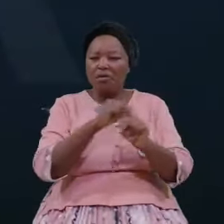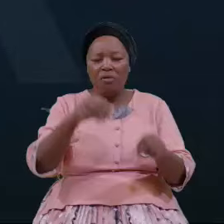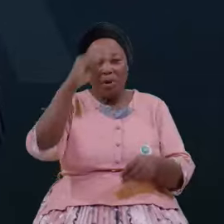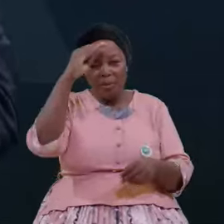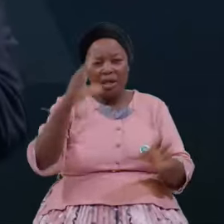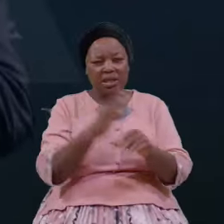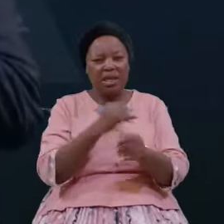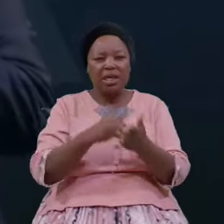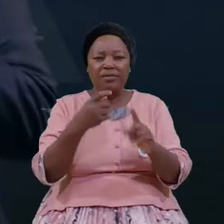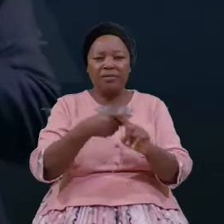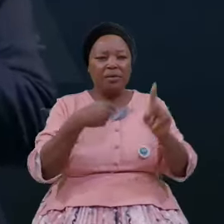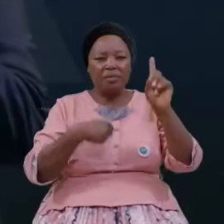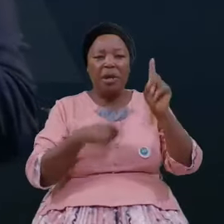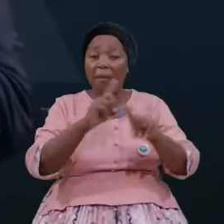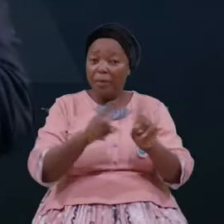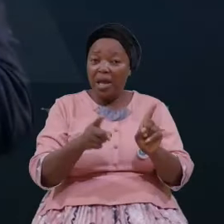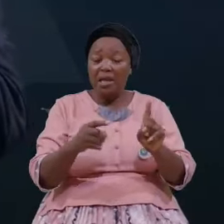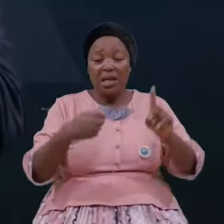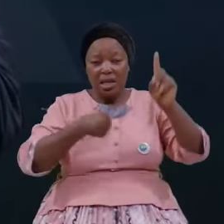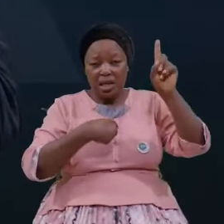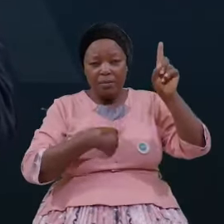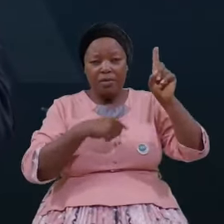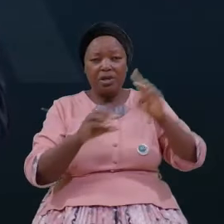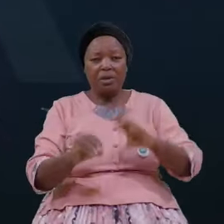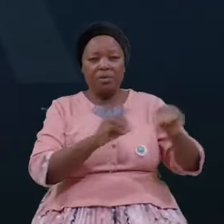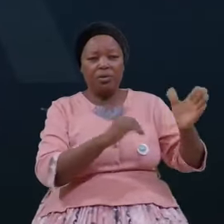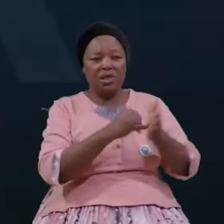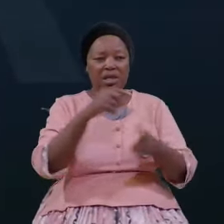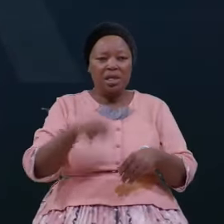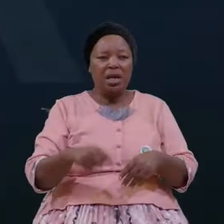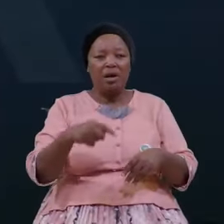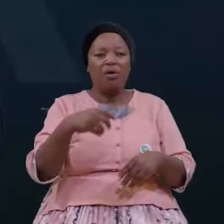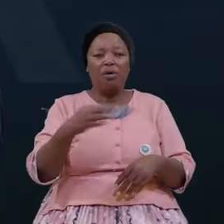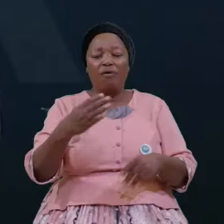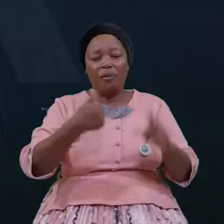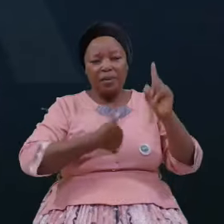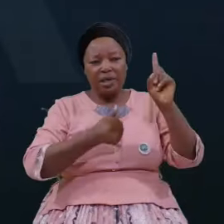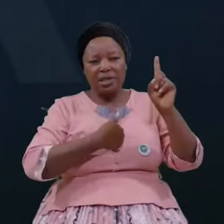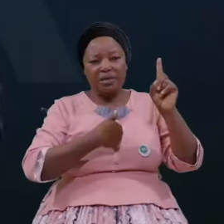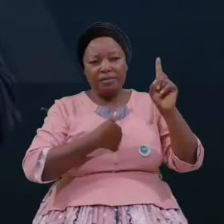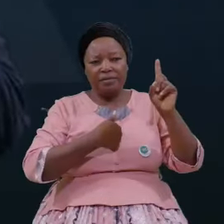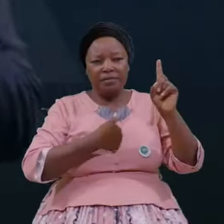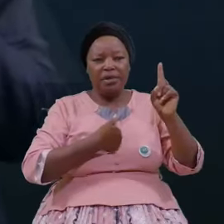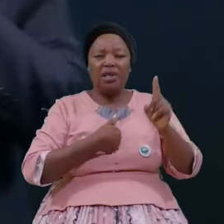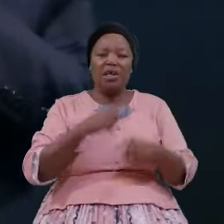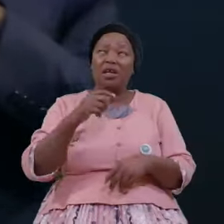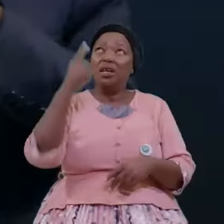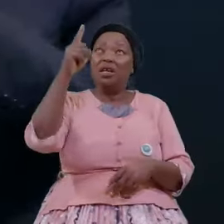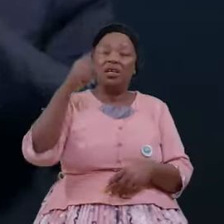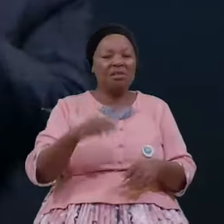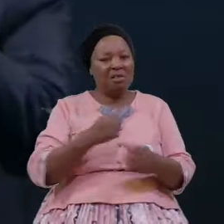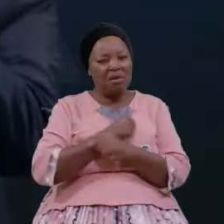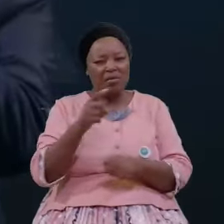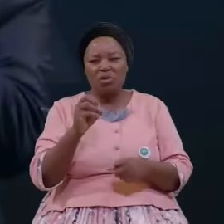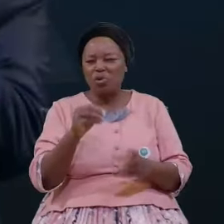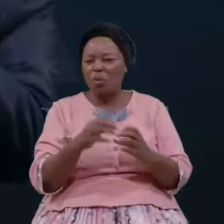me, but I lay it down of myself. He loves you so much. He said, I'll go